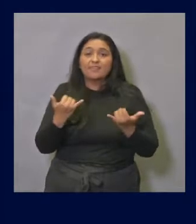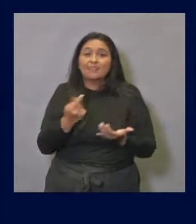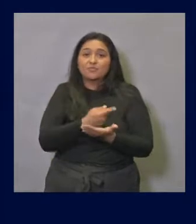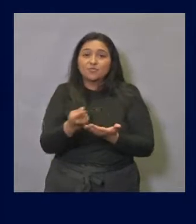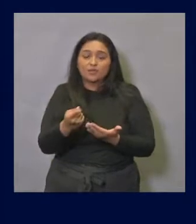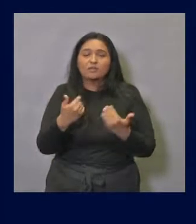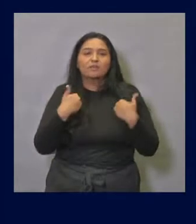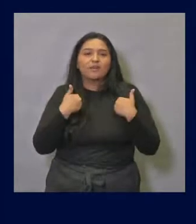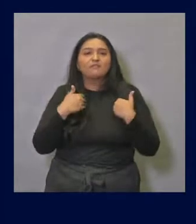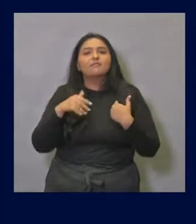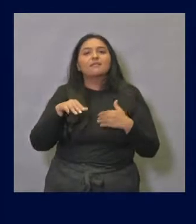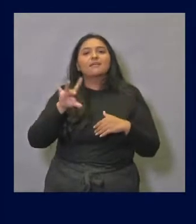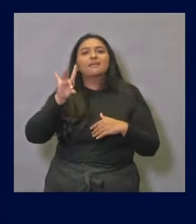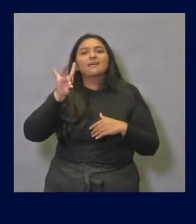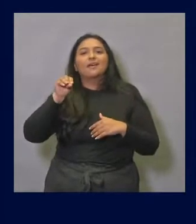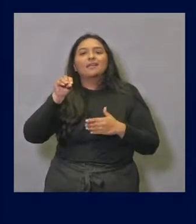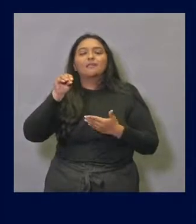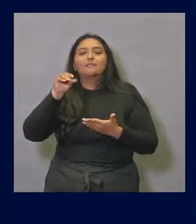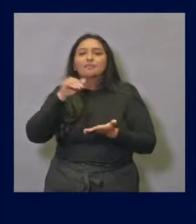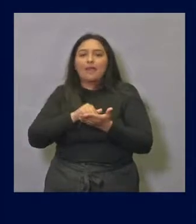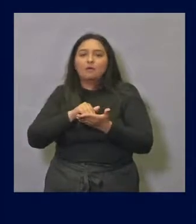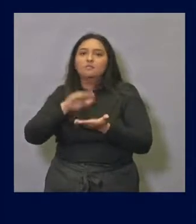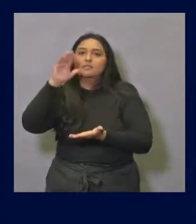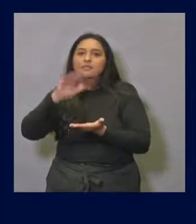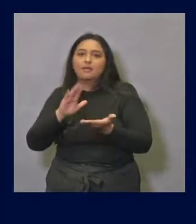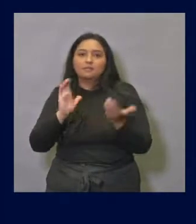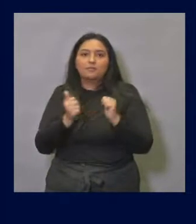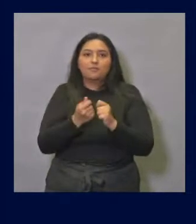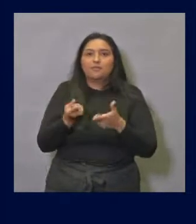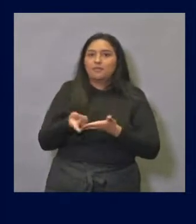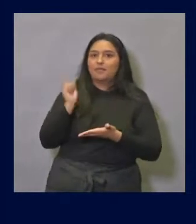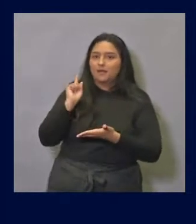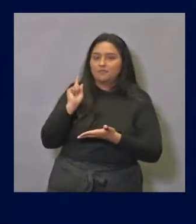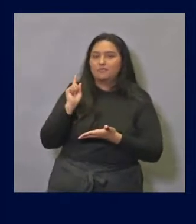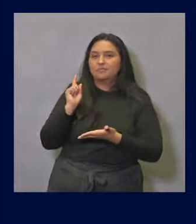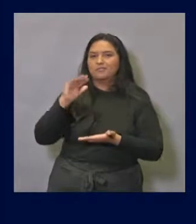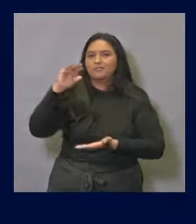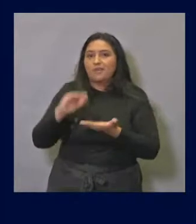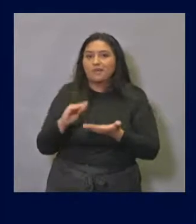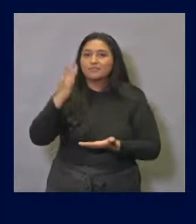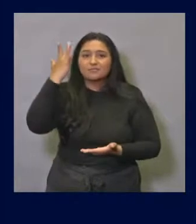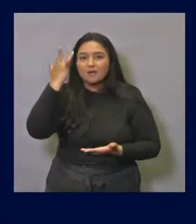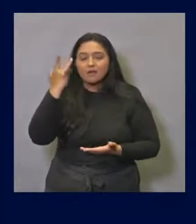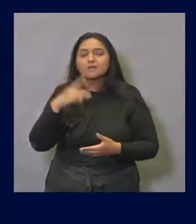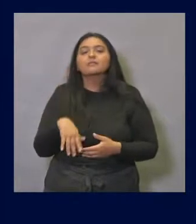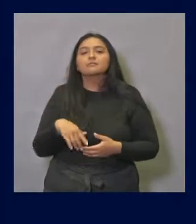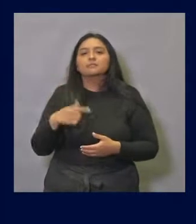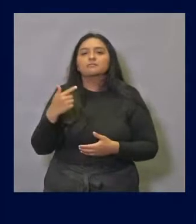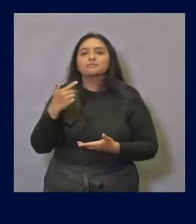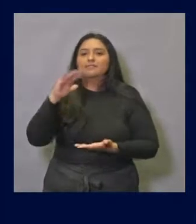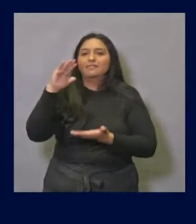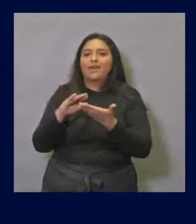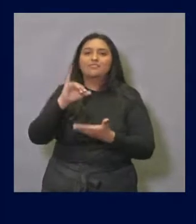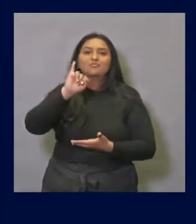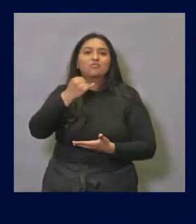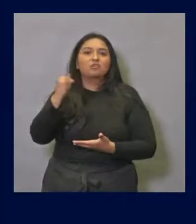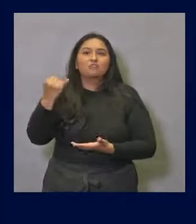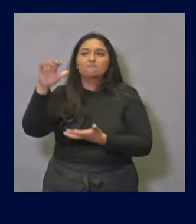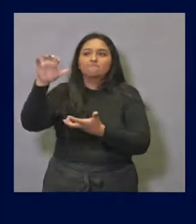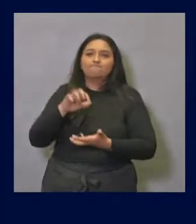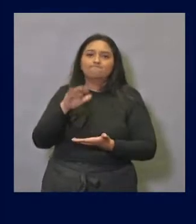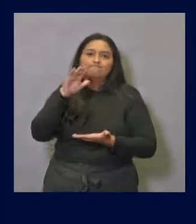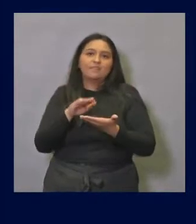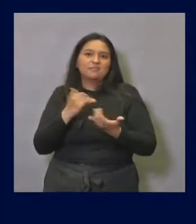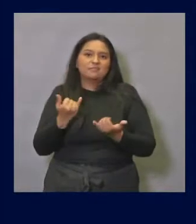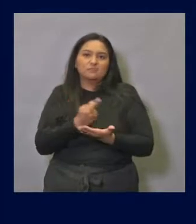80,000 doses less than last week's allocation, in large part because we received far fewer doses from Johnson & Johnson this